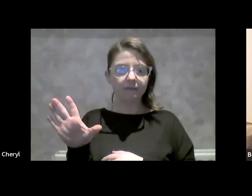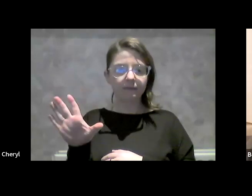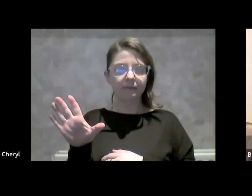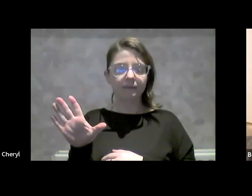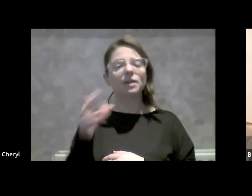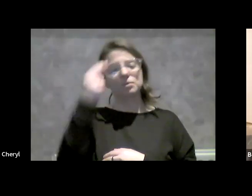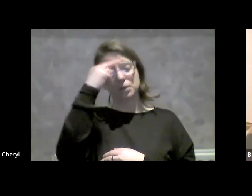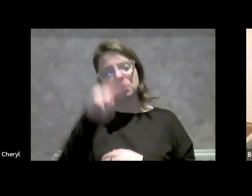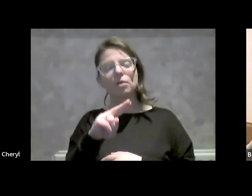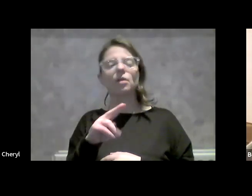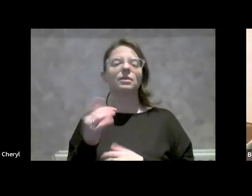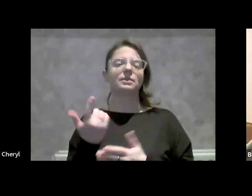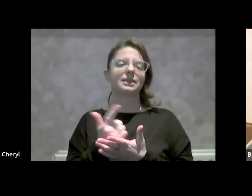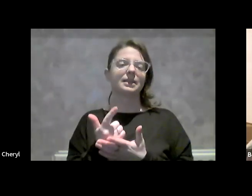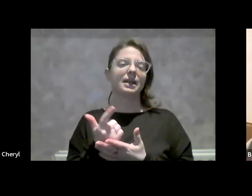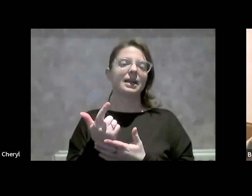it's called Scouse Bird.